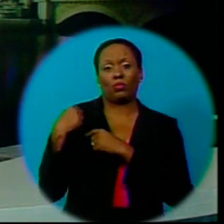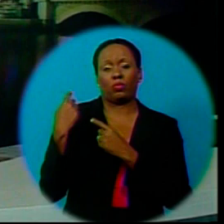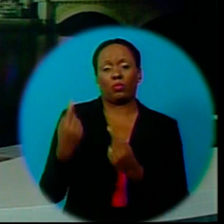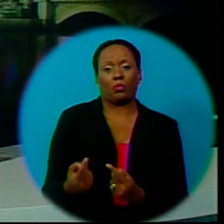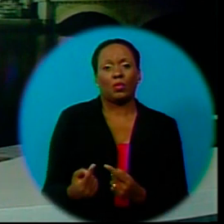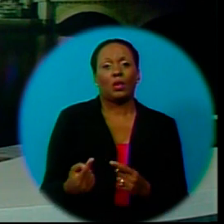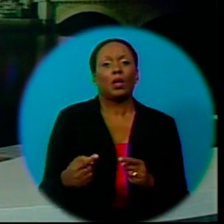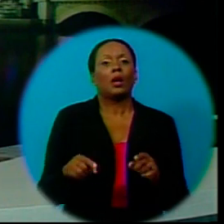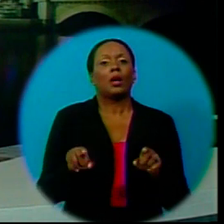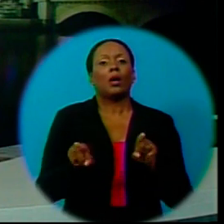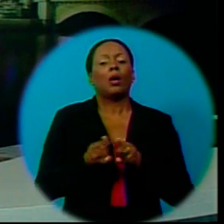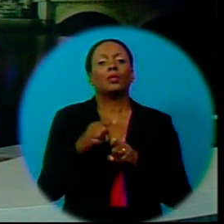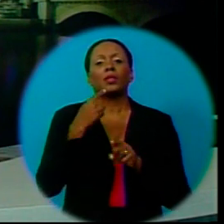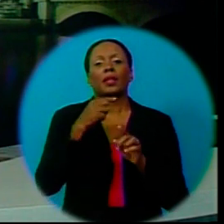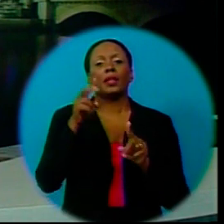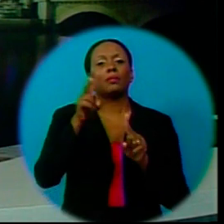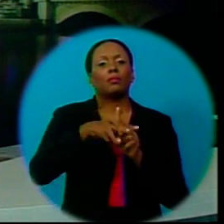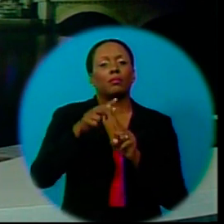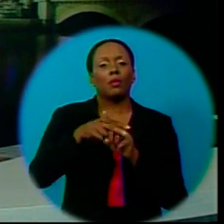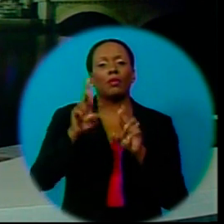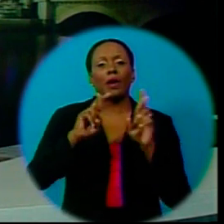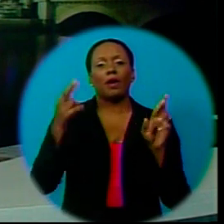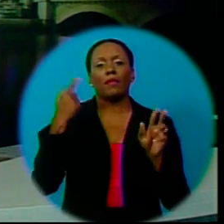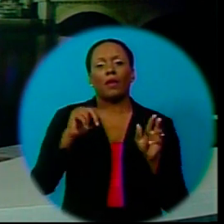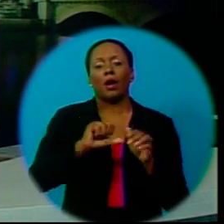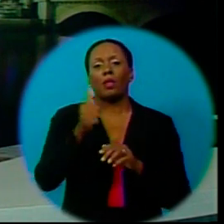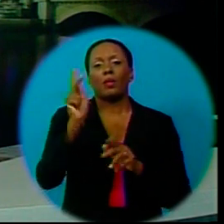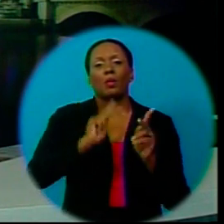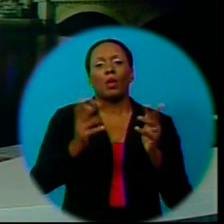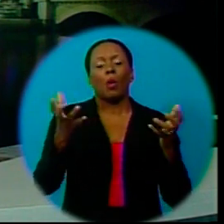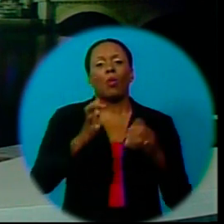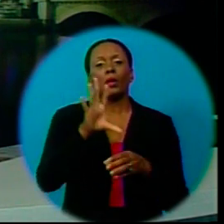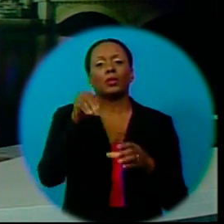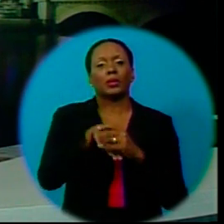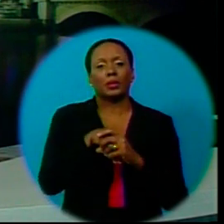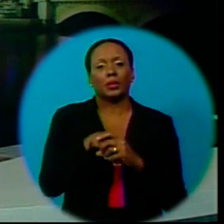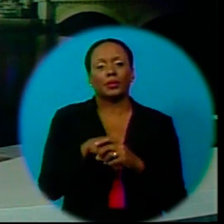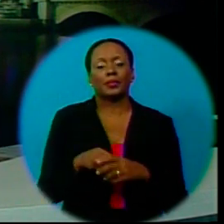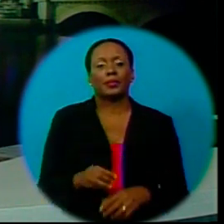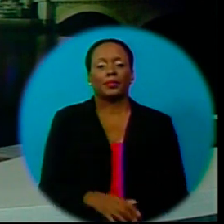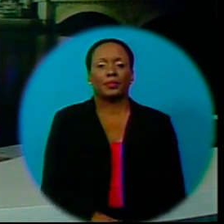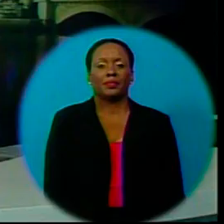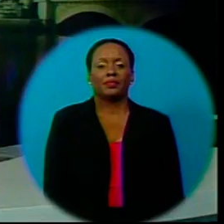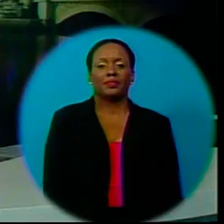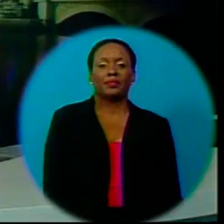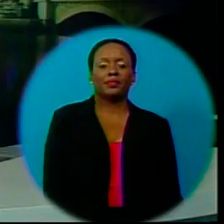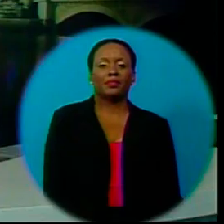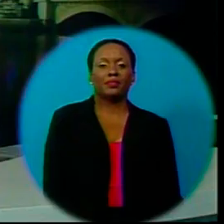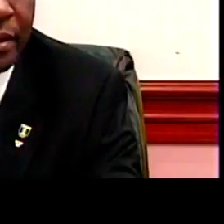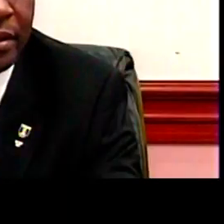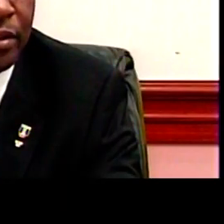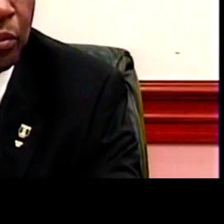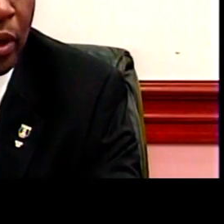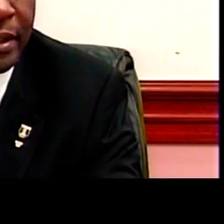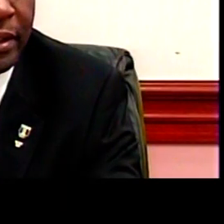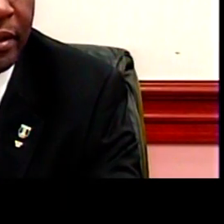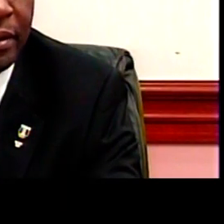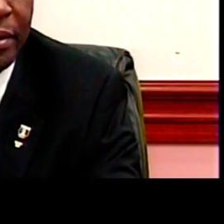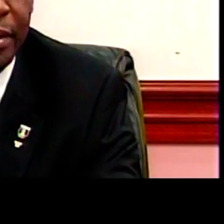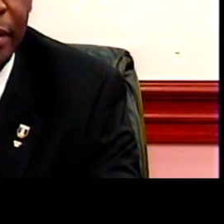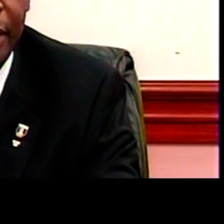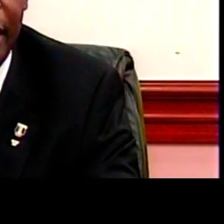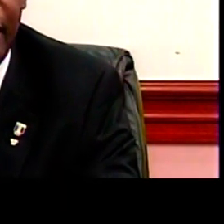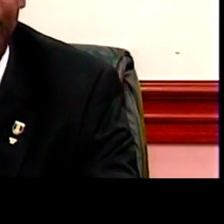that applications are open for the next intake and shared some details of the youth services courses. There's a